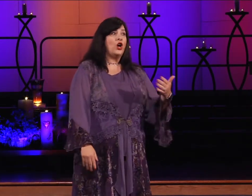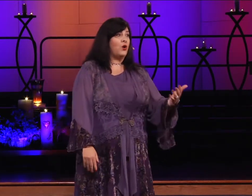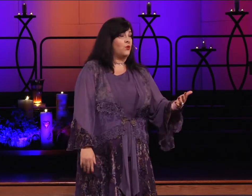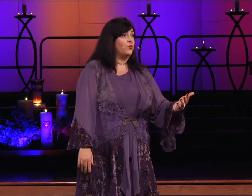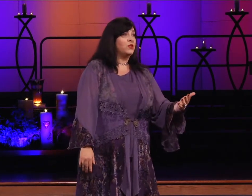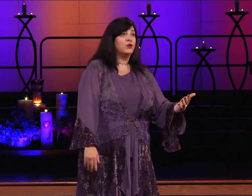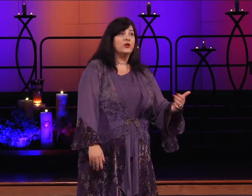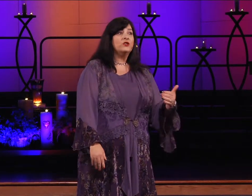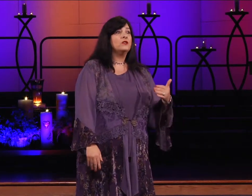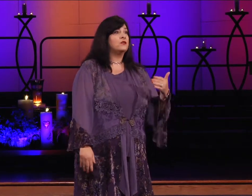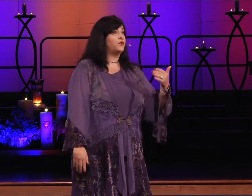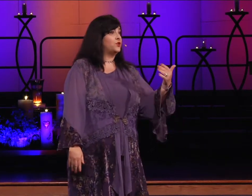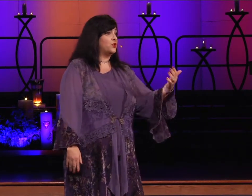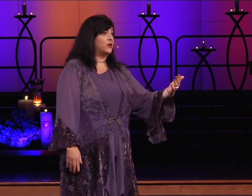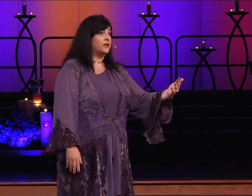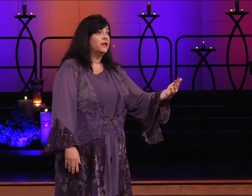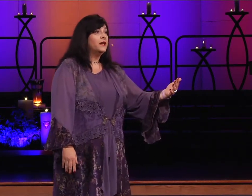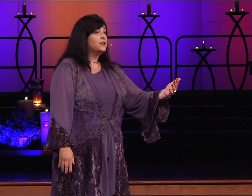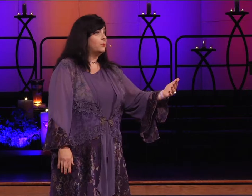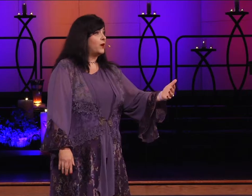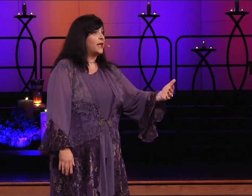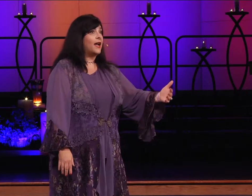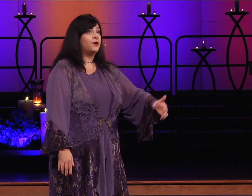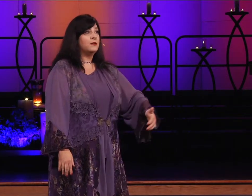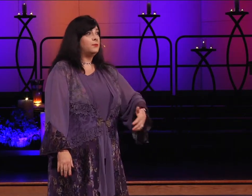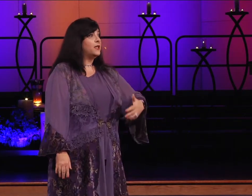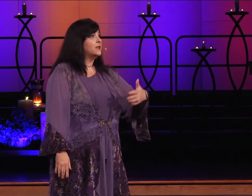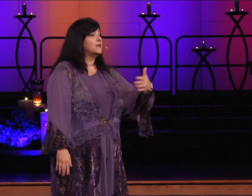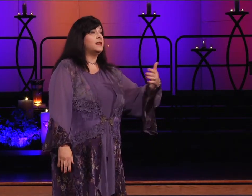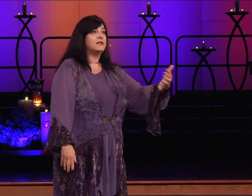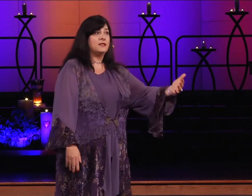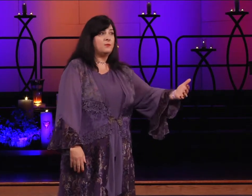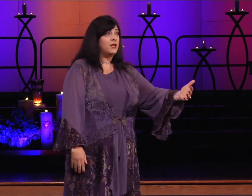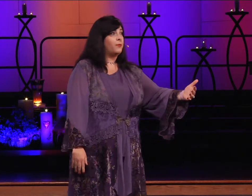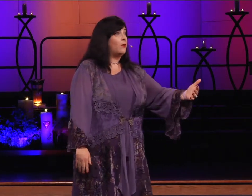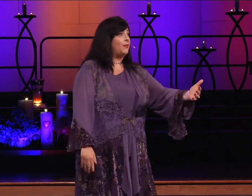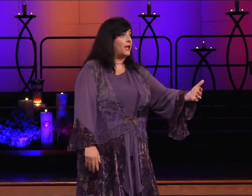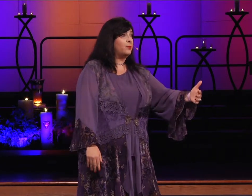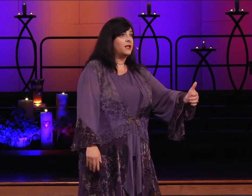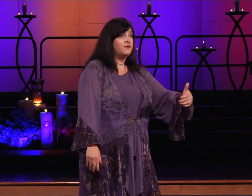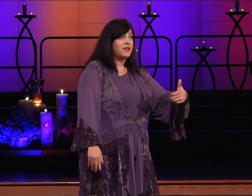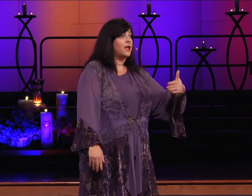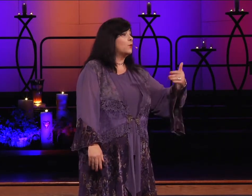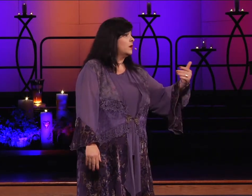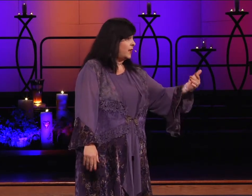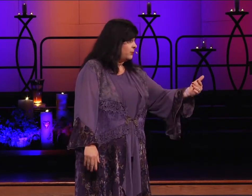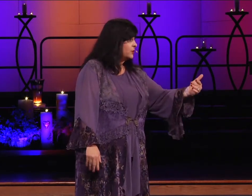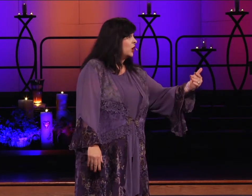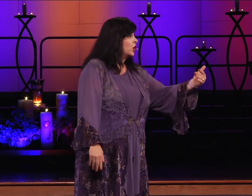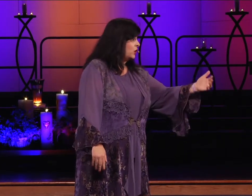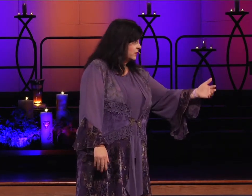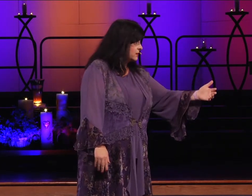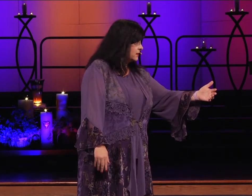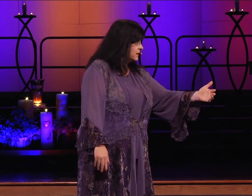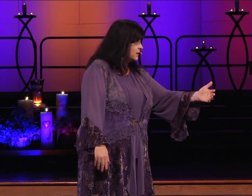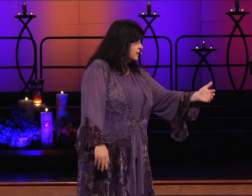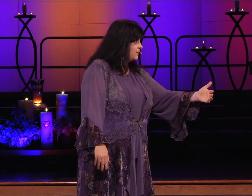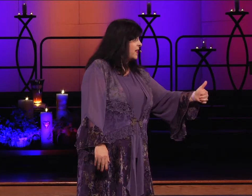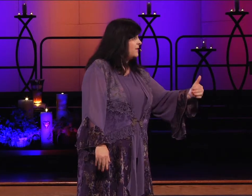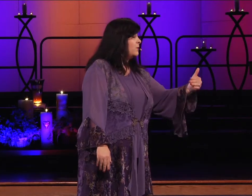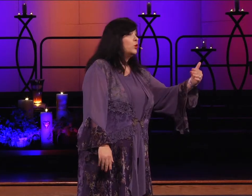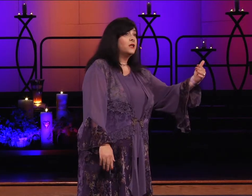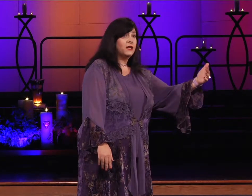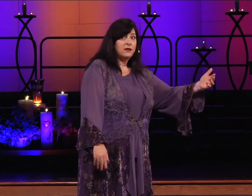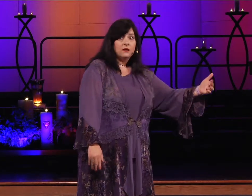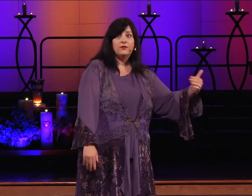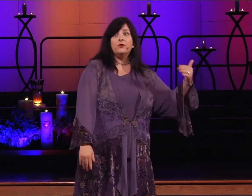years ago, when the Christians first started to break out and to begin to speak about what they believed. They were labeled a cult.